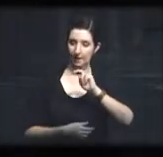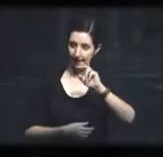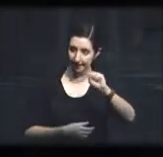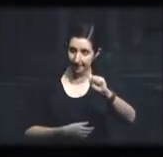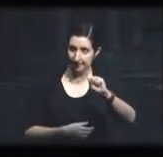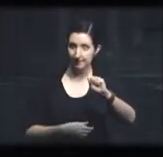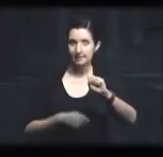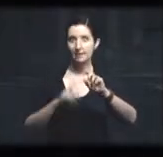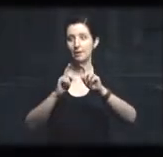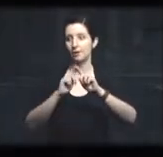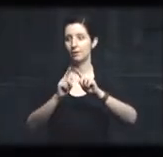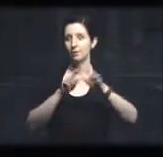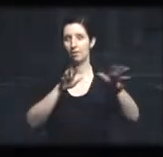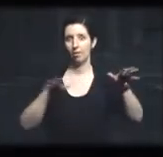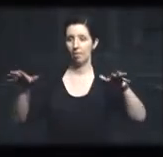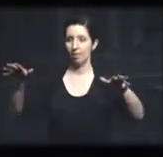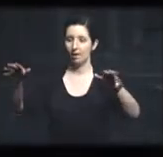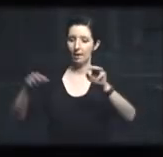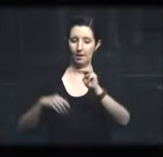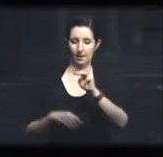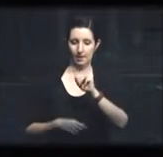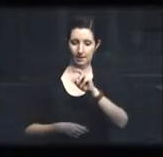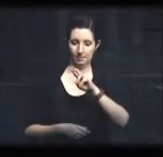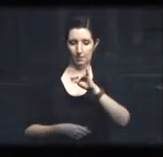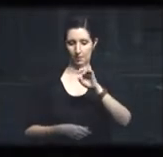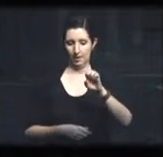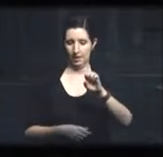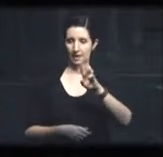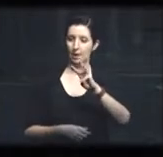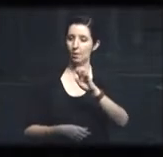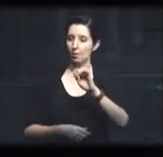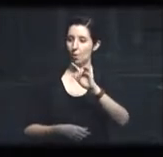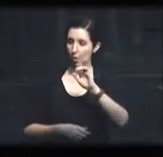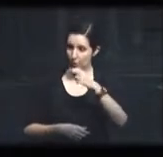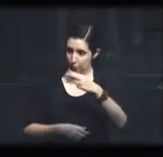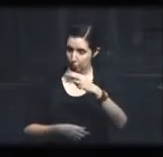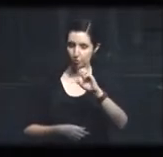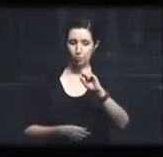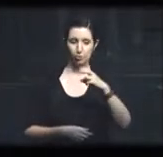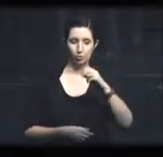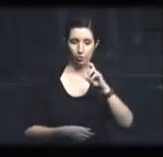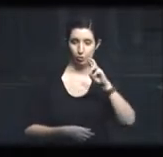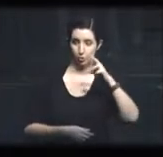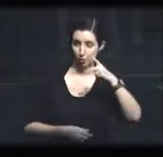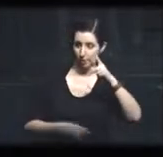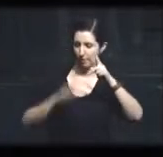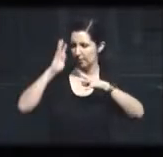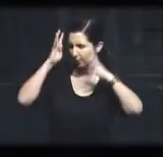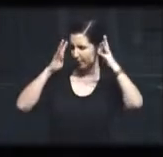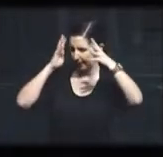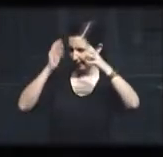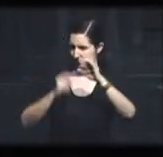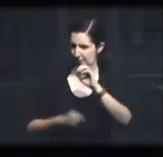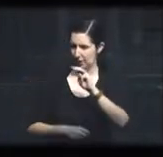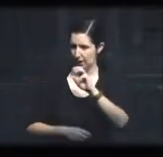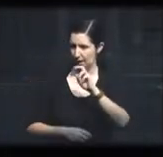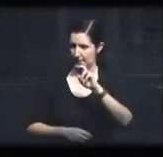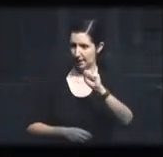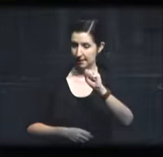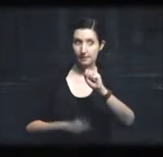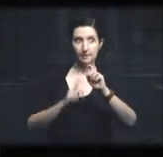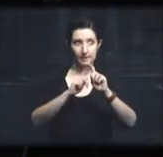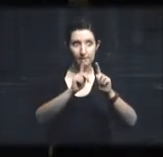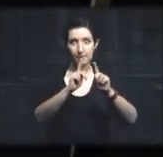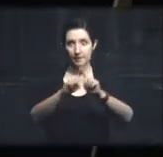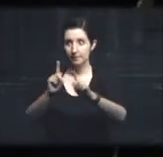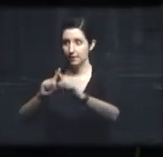the Marie Walsh Sharp Creative Commons, many, many projects. So we're down a little bit in our reserves, and this is A-OK, not a